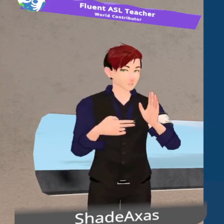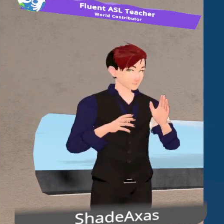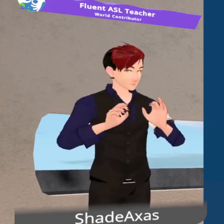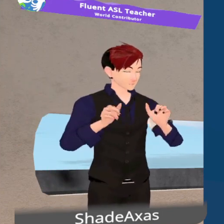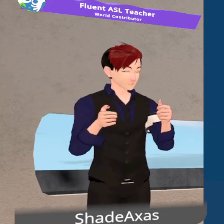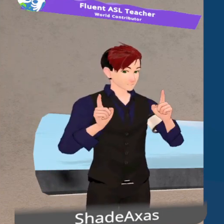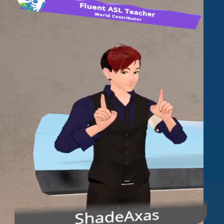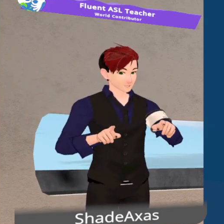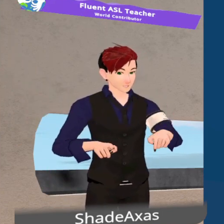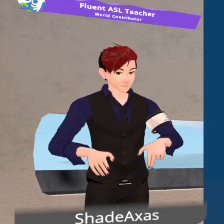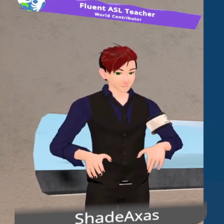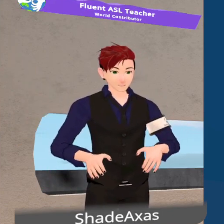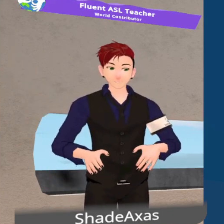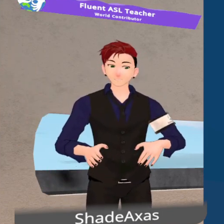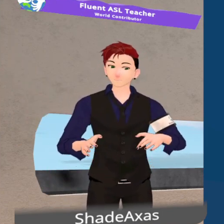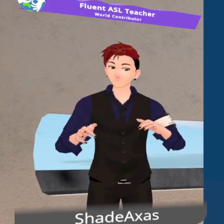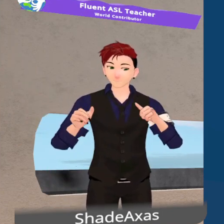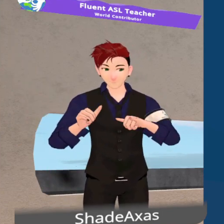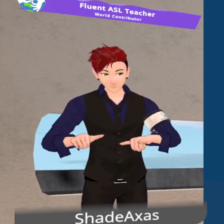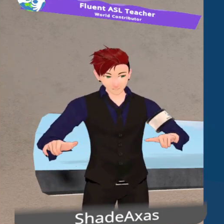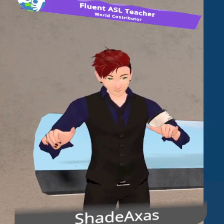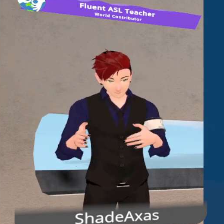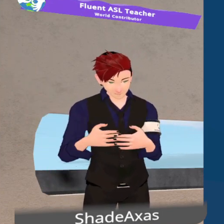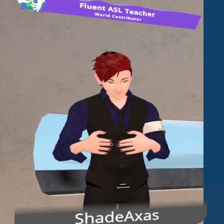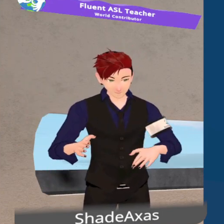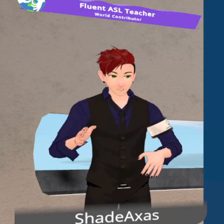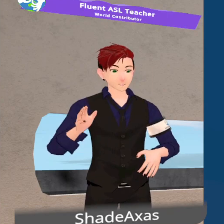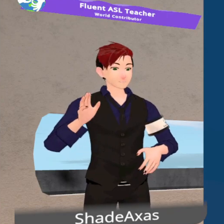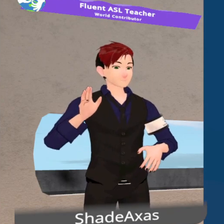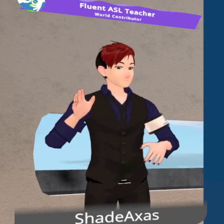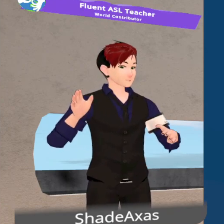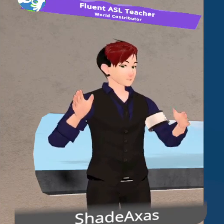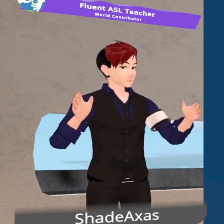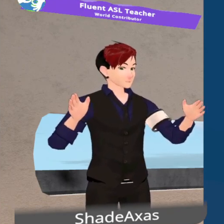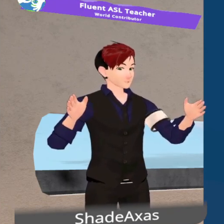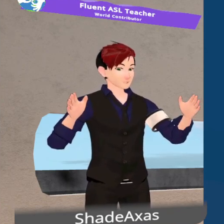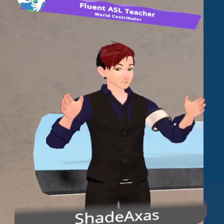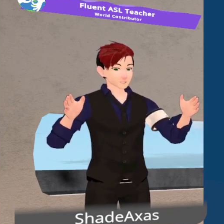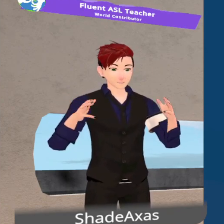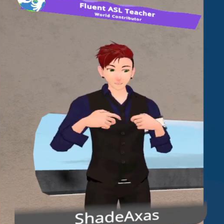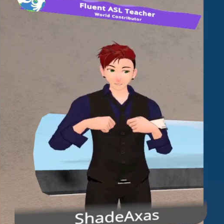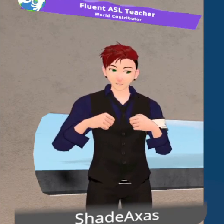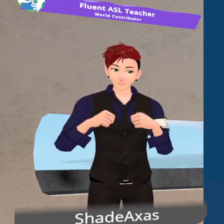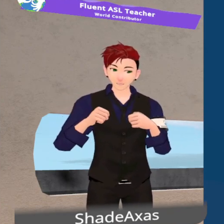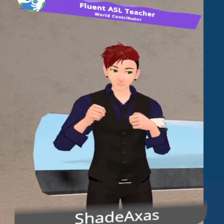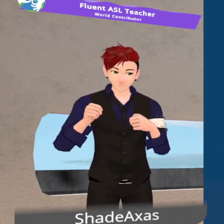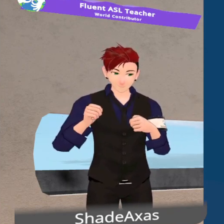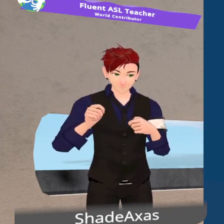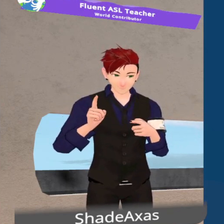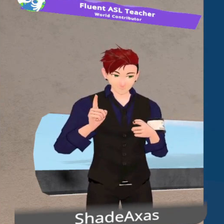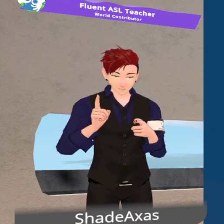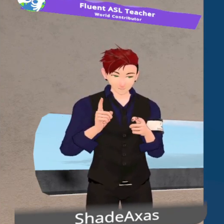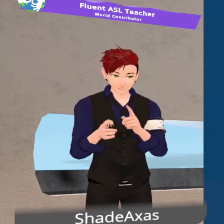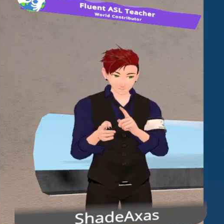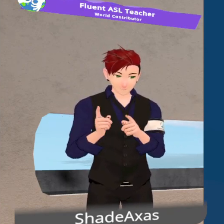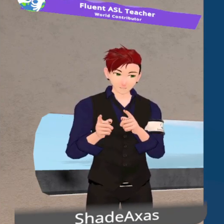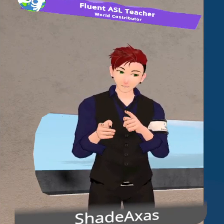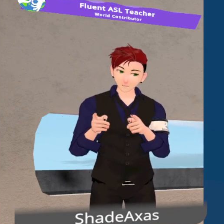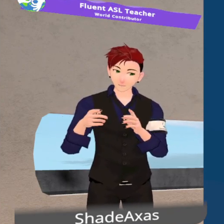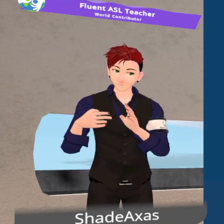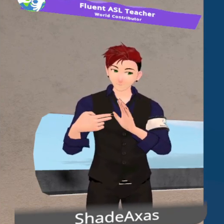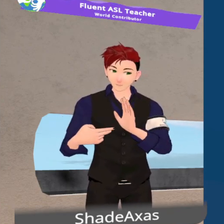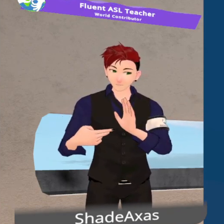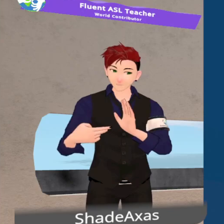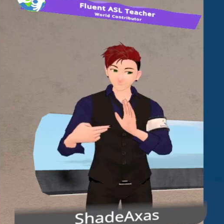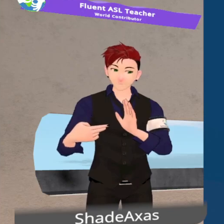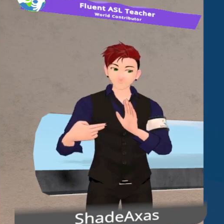So our rules for class attendance, it's kind of the same no matter what. You need to have accepted our